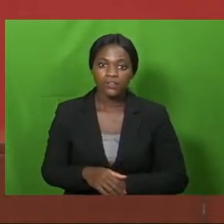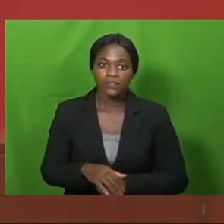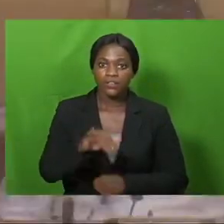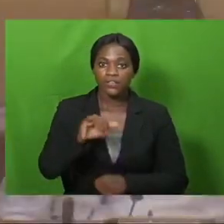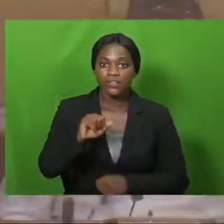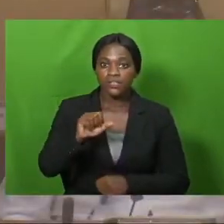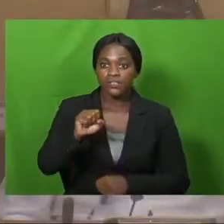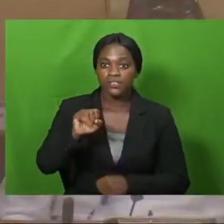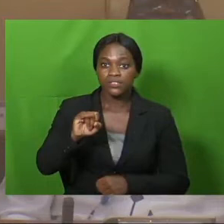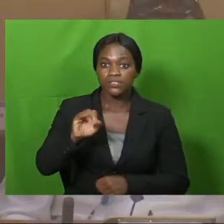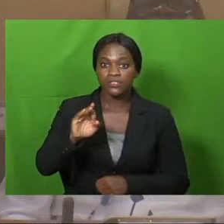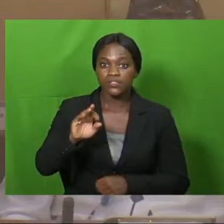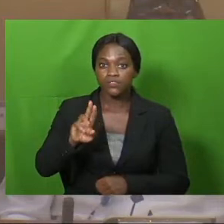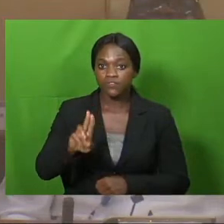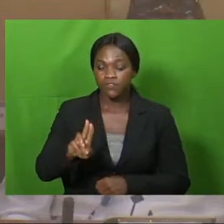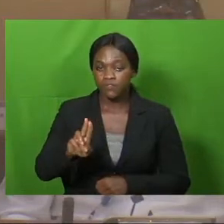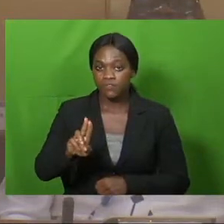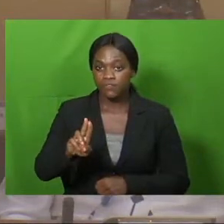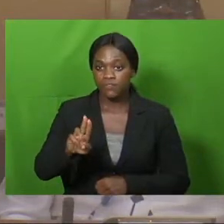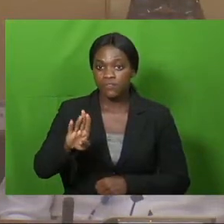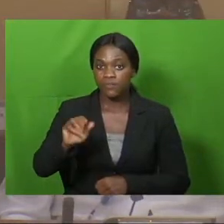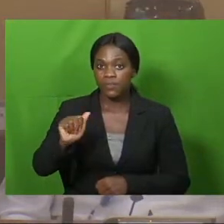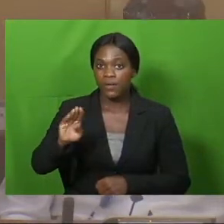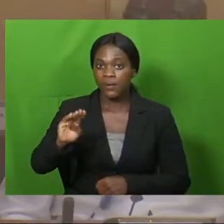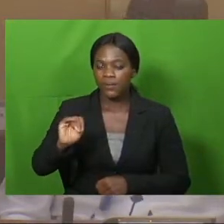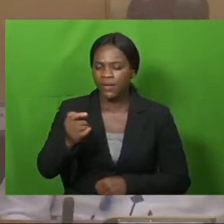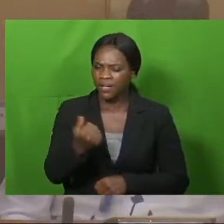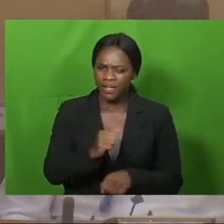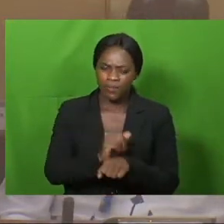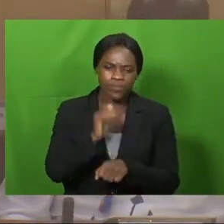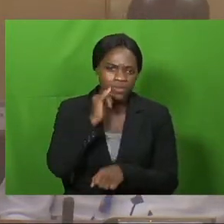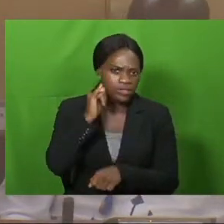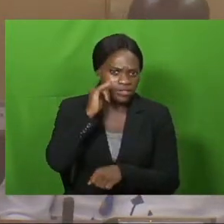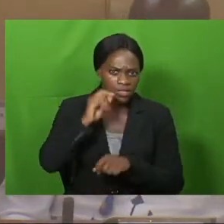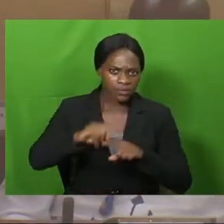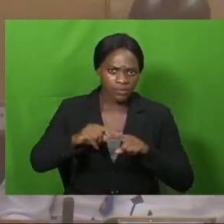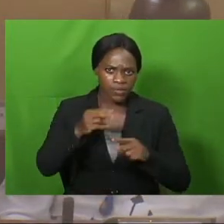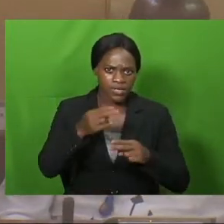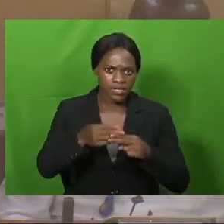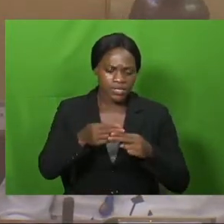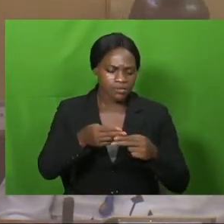yesterday. please. By captured absent.